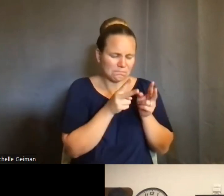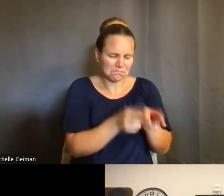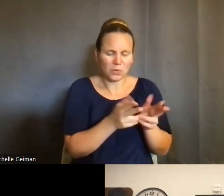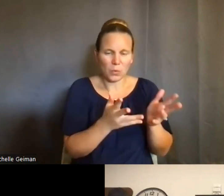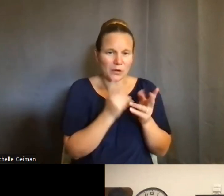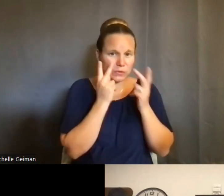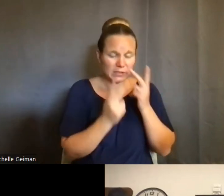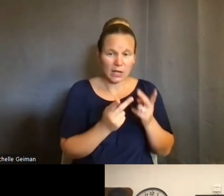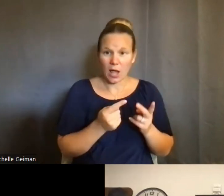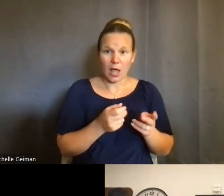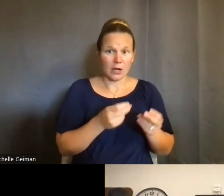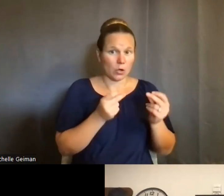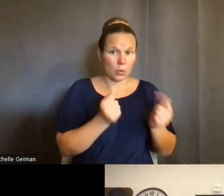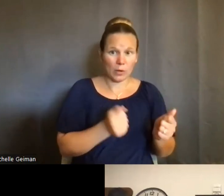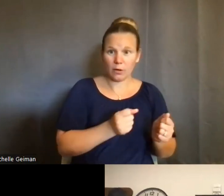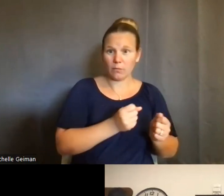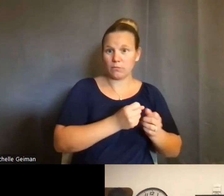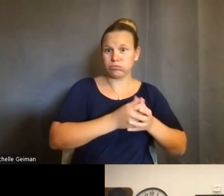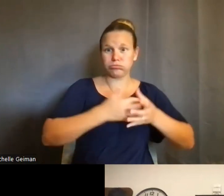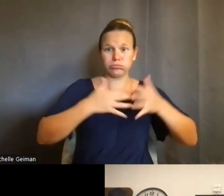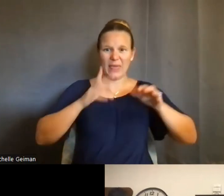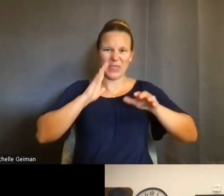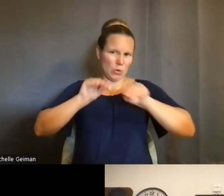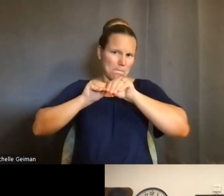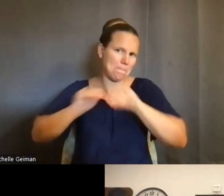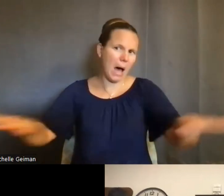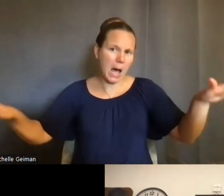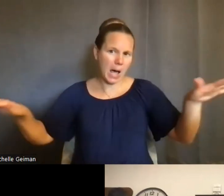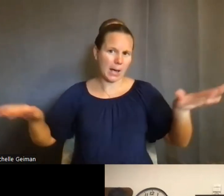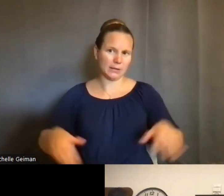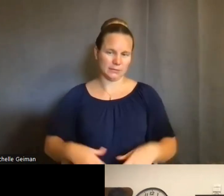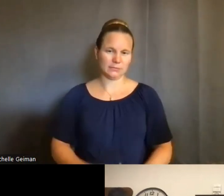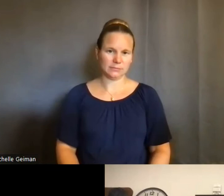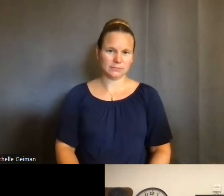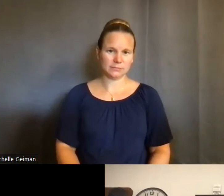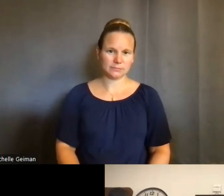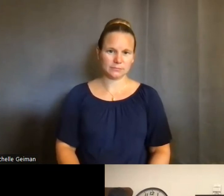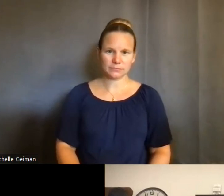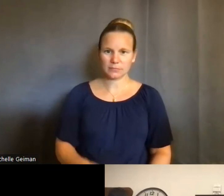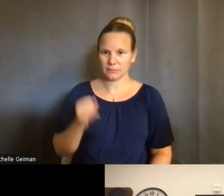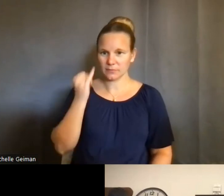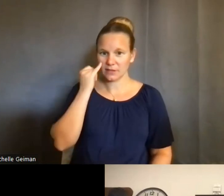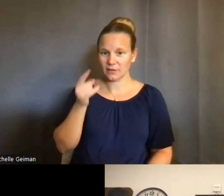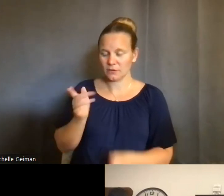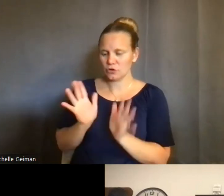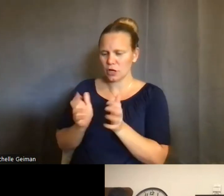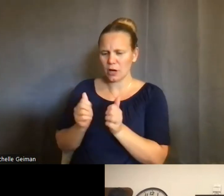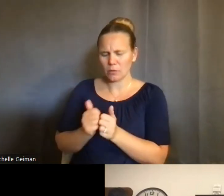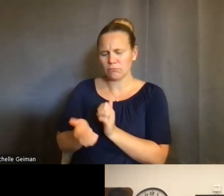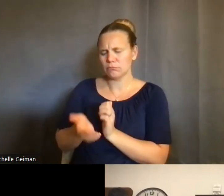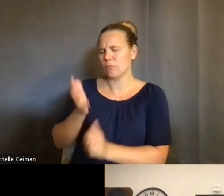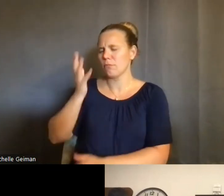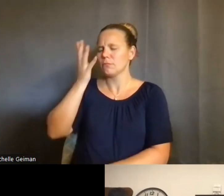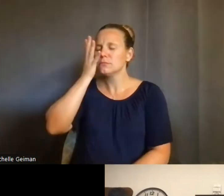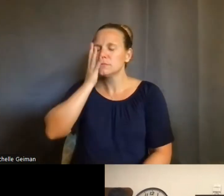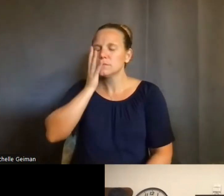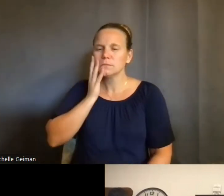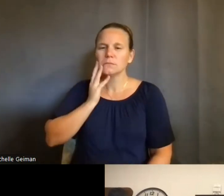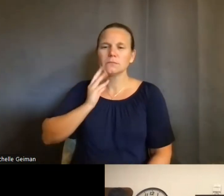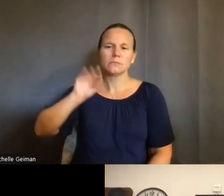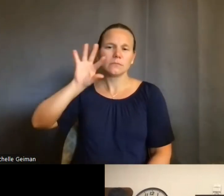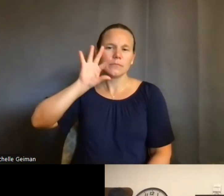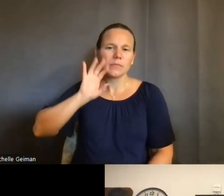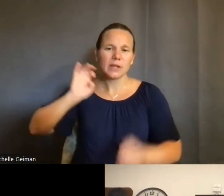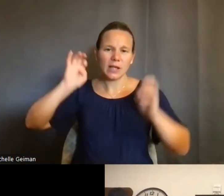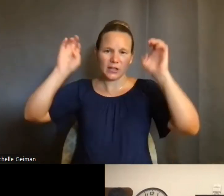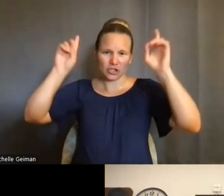blow up and go viral, right? So if you speak with really experienced educators, like I have a lot in this building. I